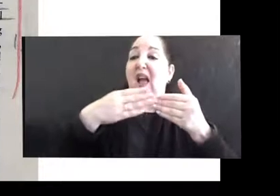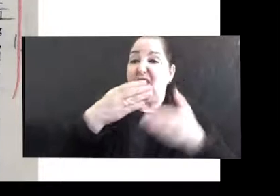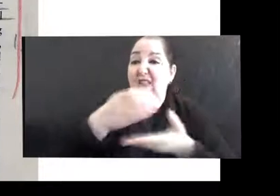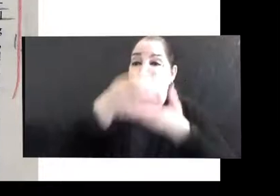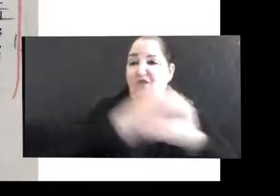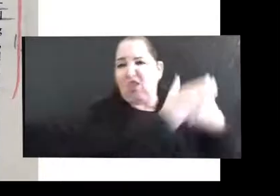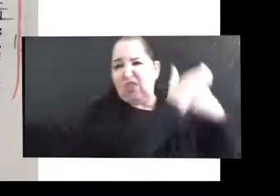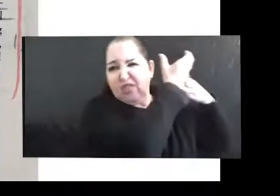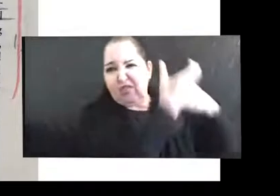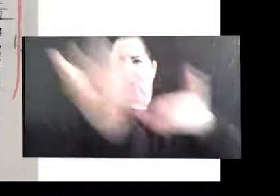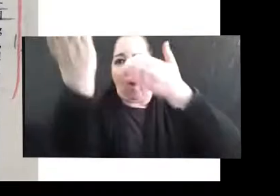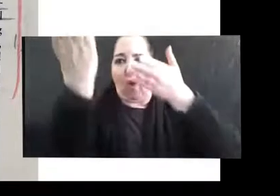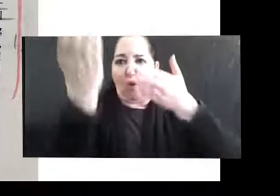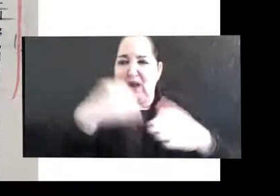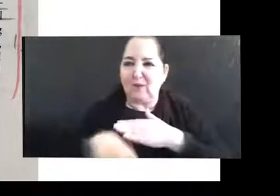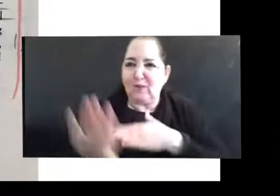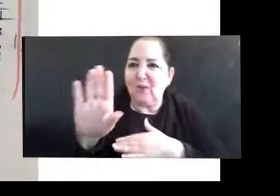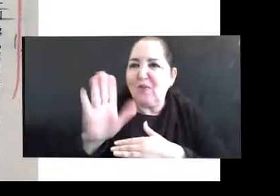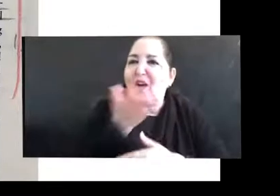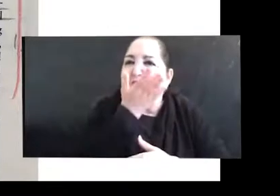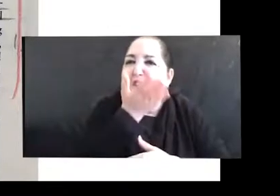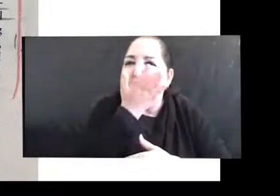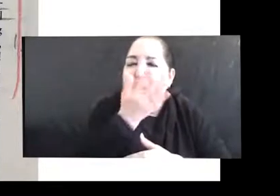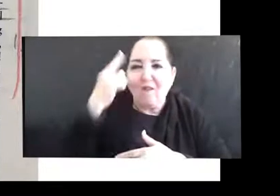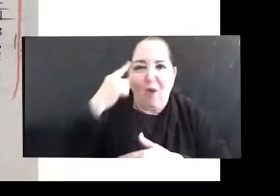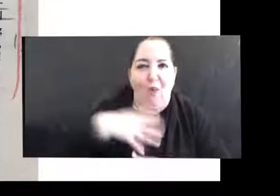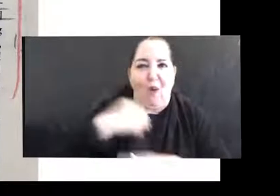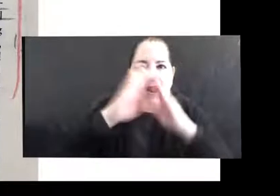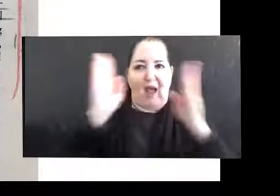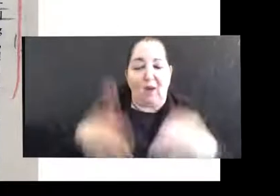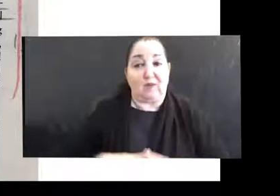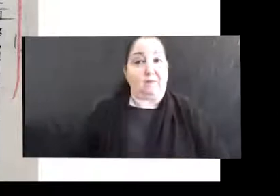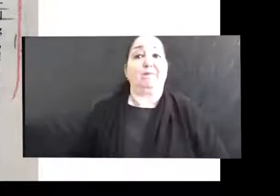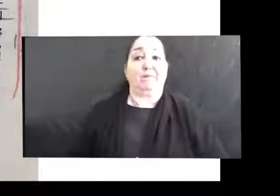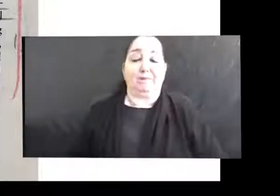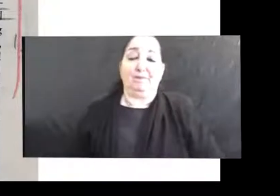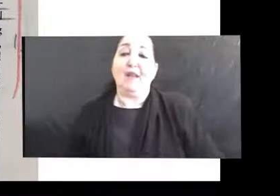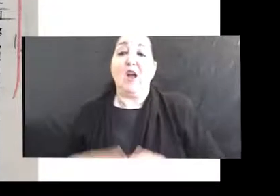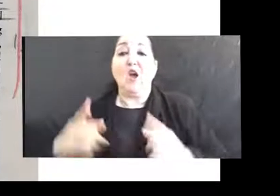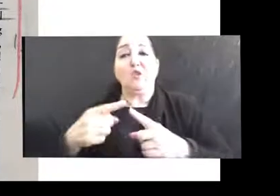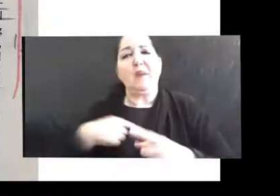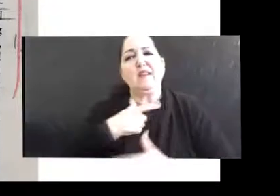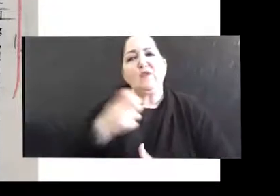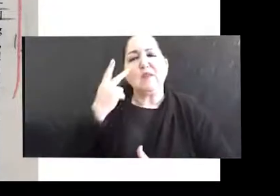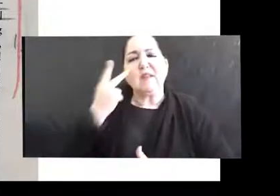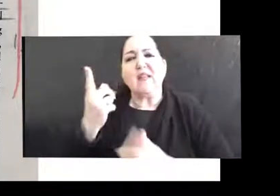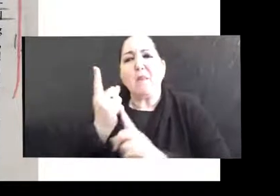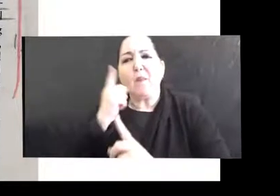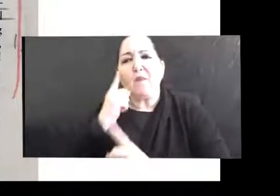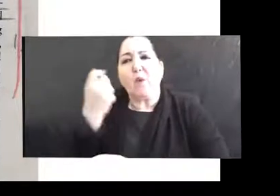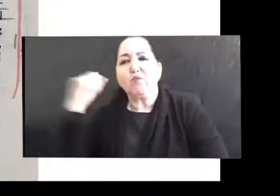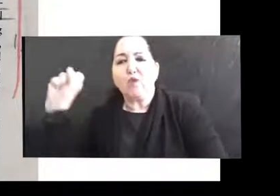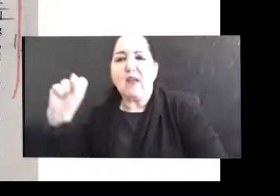and threw the ashes of the dead into the White House lawn. So to me, it's really interesting to see how these moments